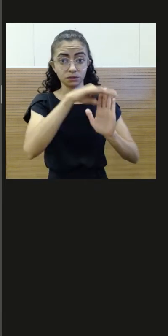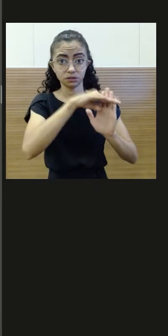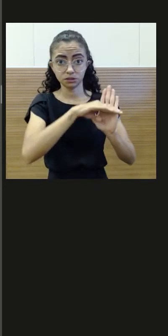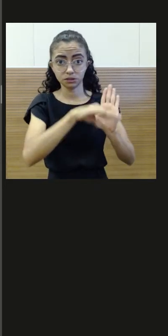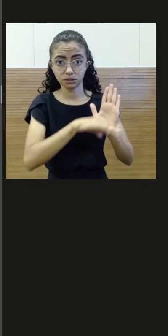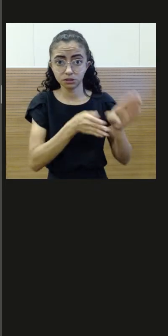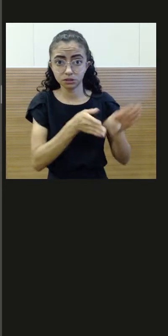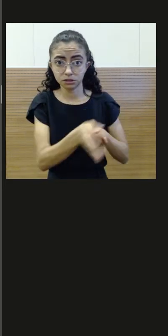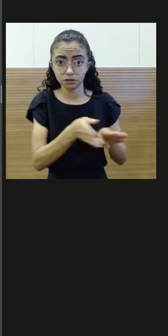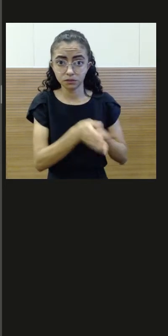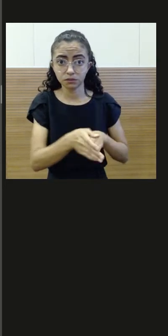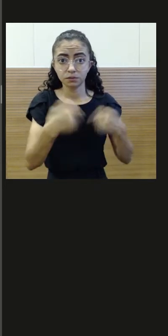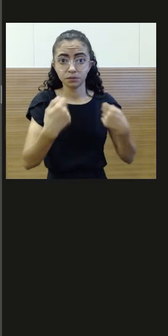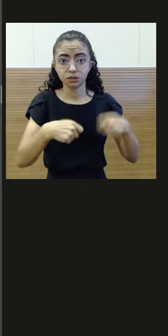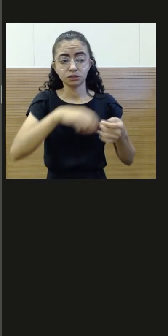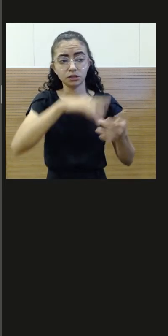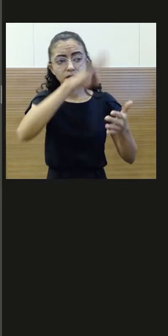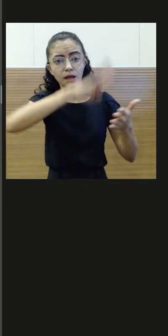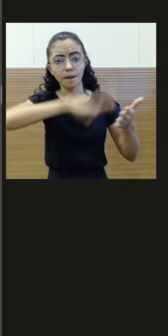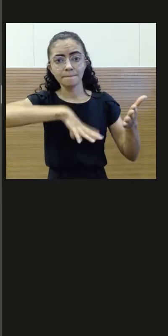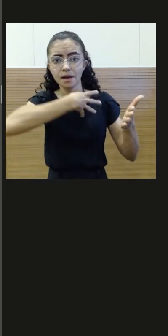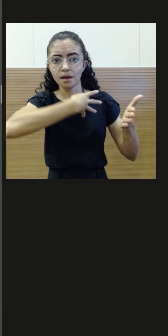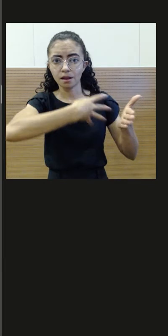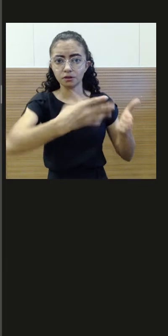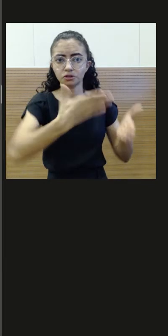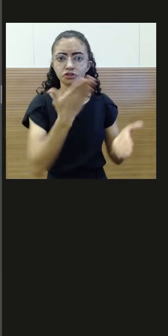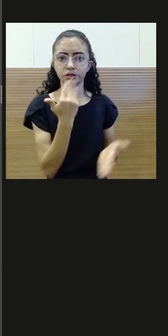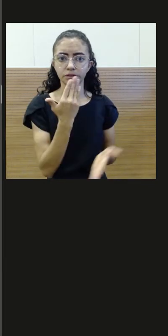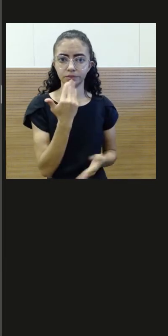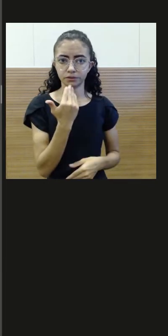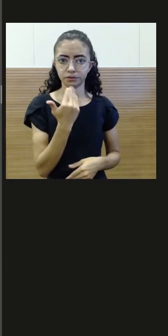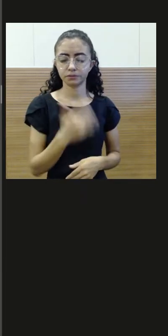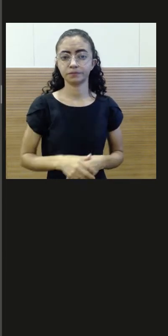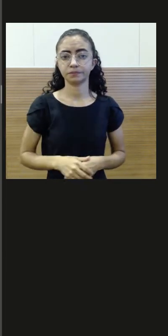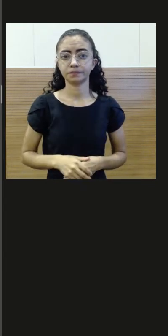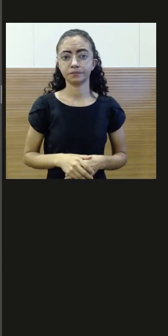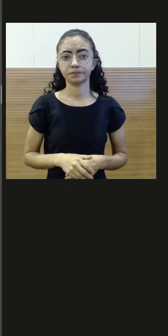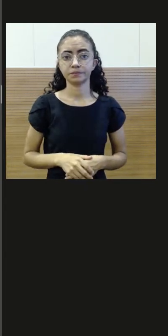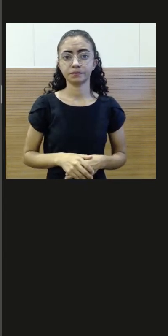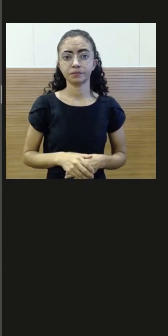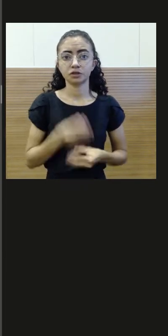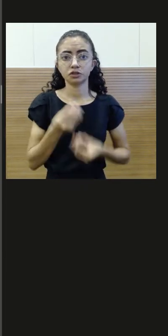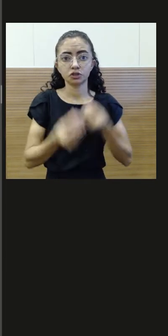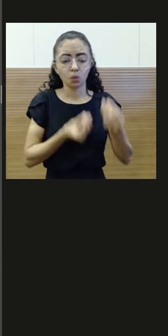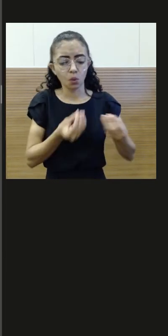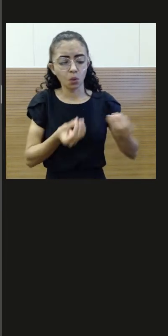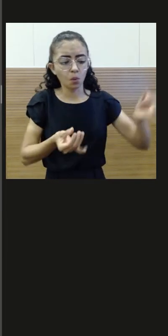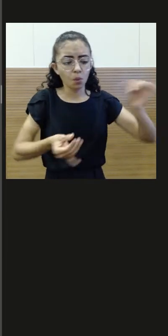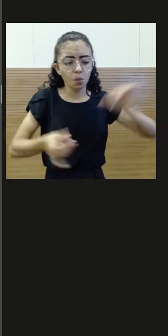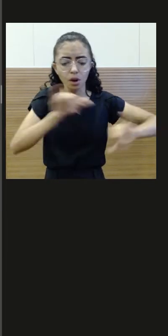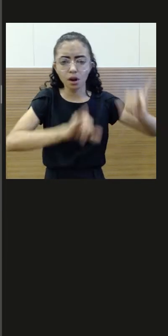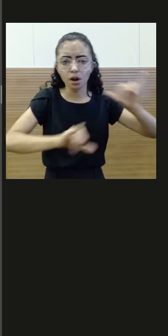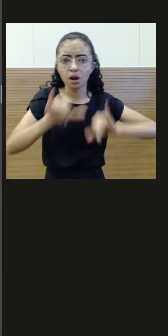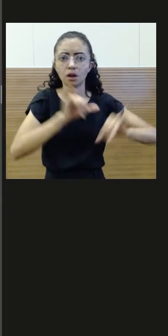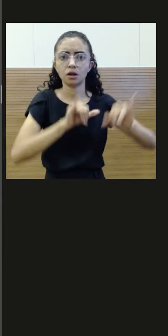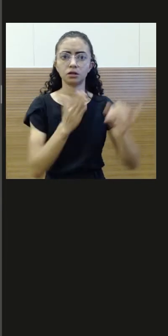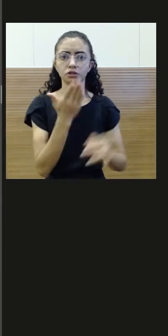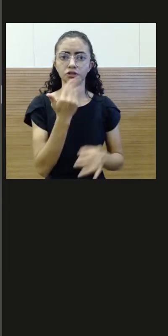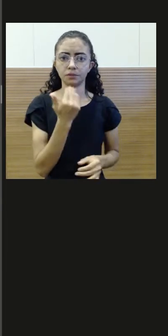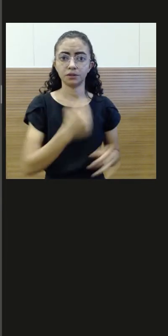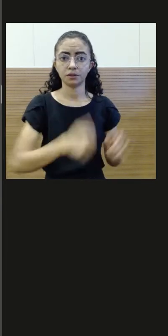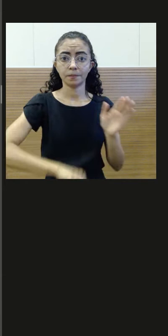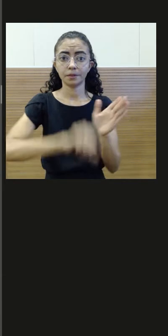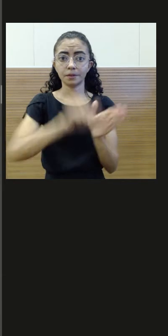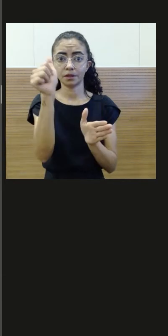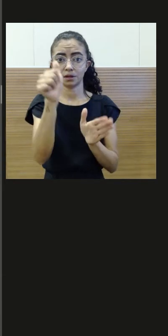first official UK food tables shown in the slide, stated knowledge of the chemical composition of